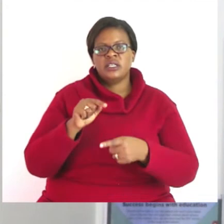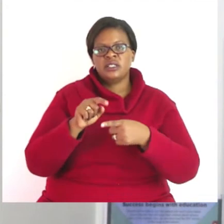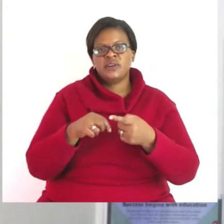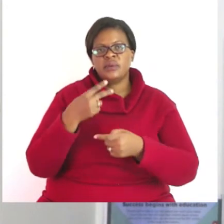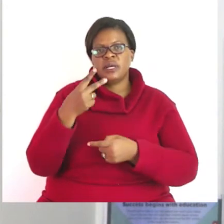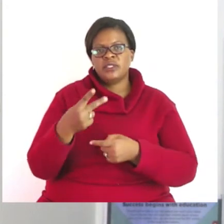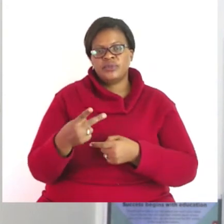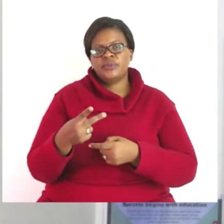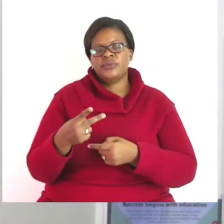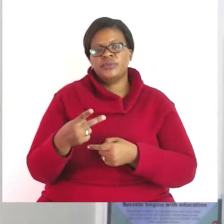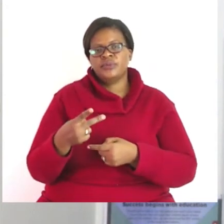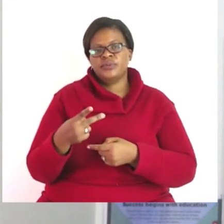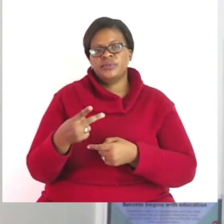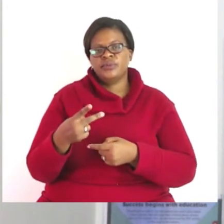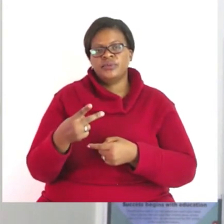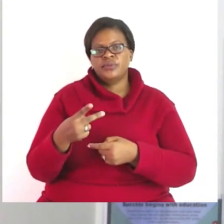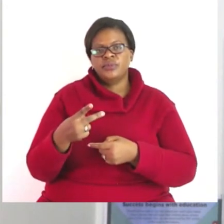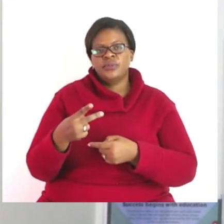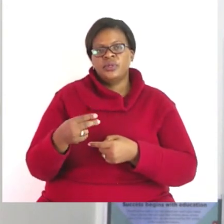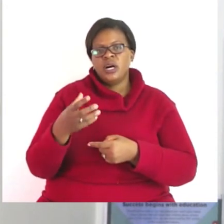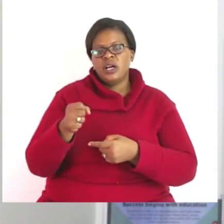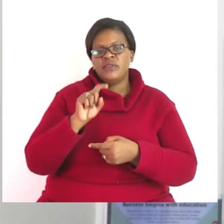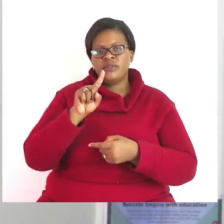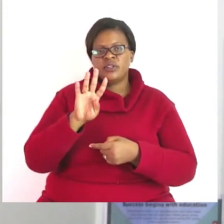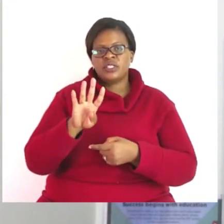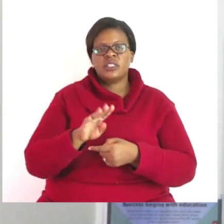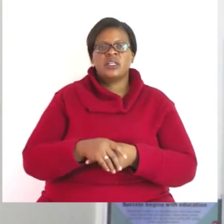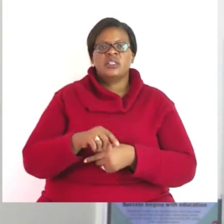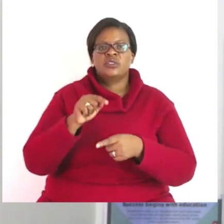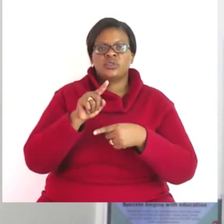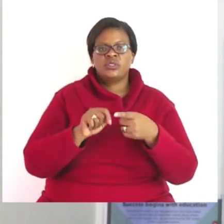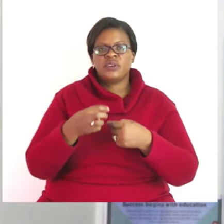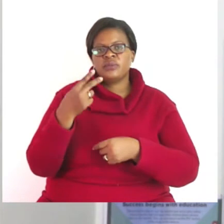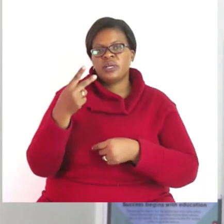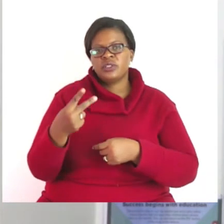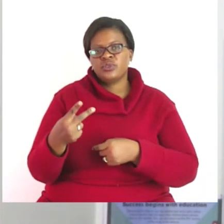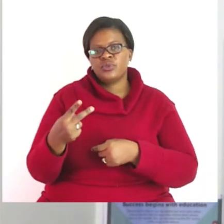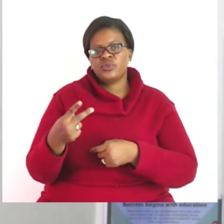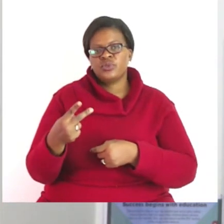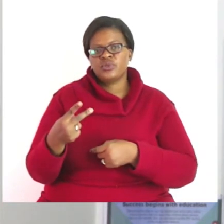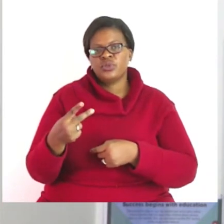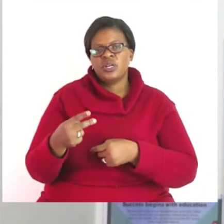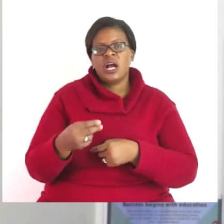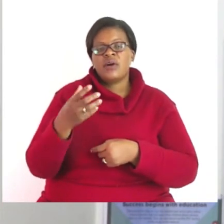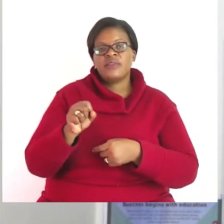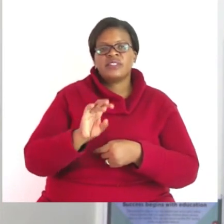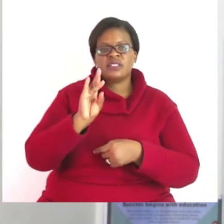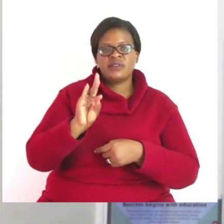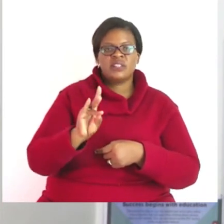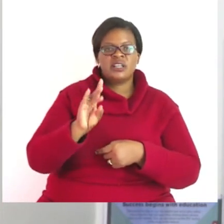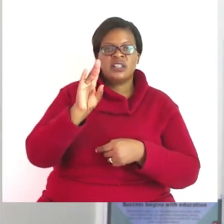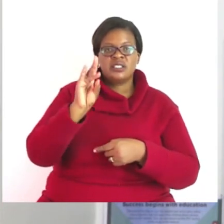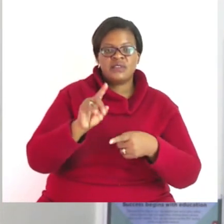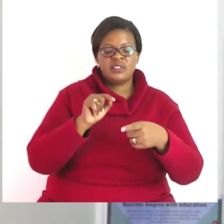Divided by 2, I'll get a 14. Divided by 2, I'll get a 7. And as